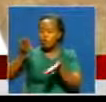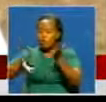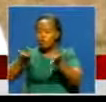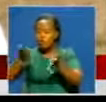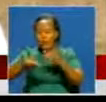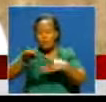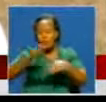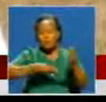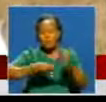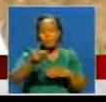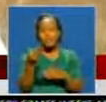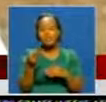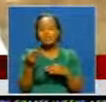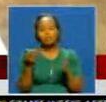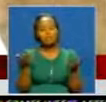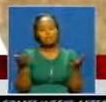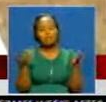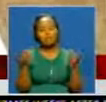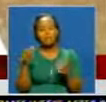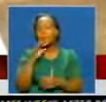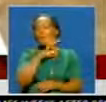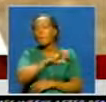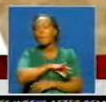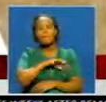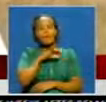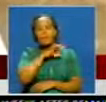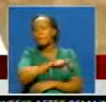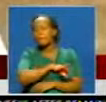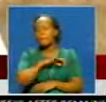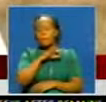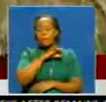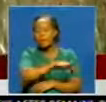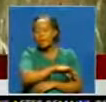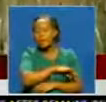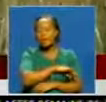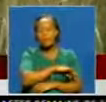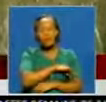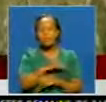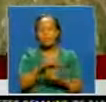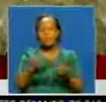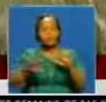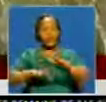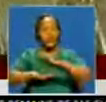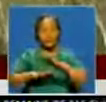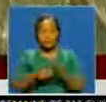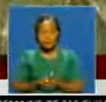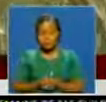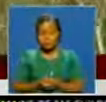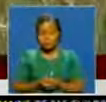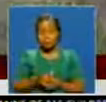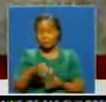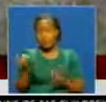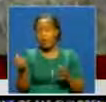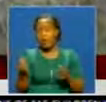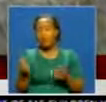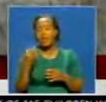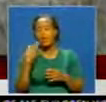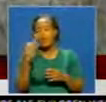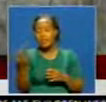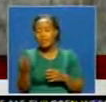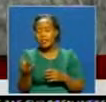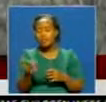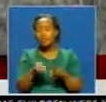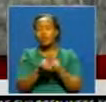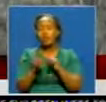unauza, utapata faida yenye iko ya bei nafuu. A bale retails at about 300 shillings,